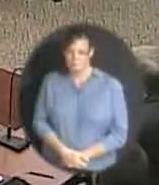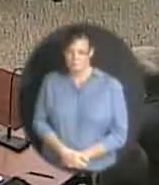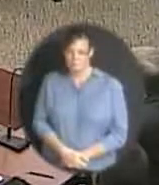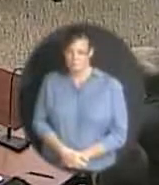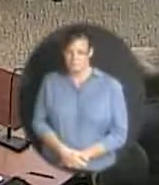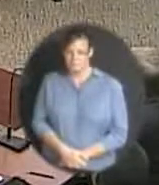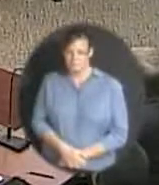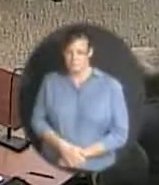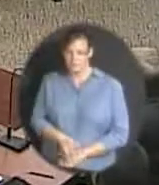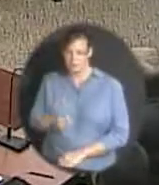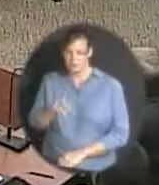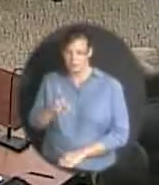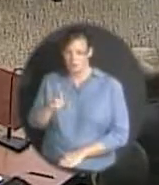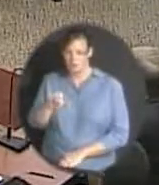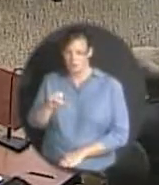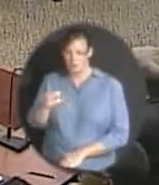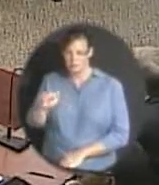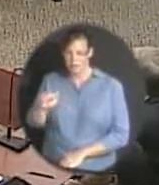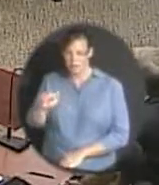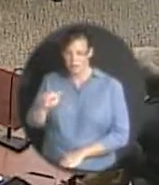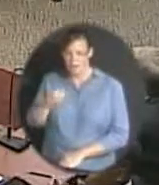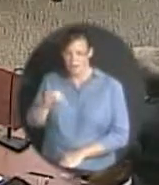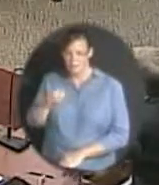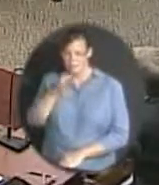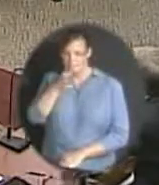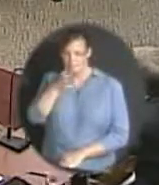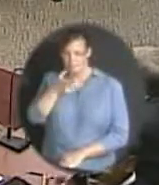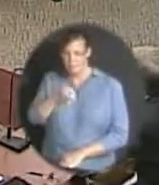I'm Carissa Kennitz, and my mom's back there, and my little sister.